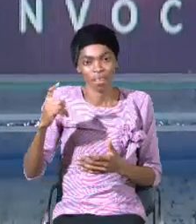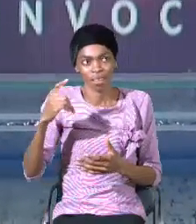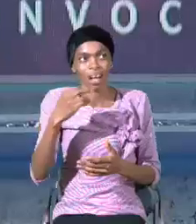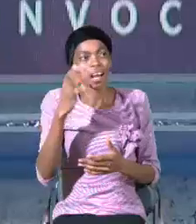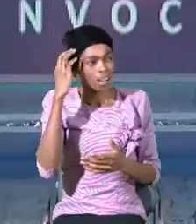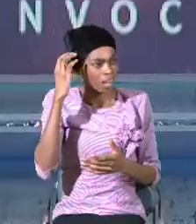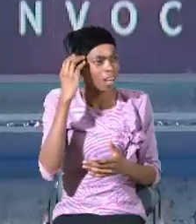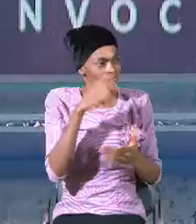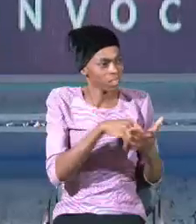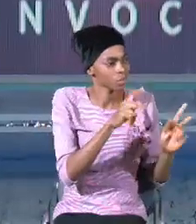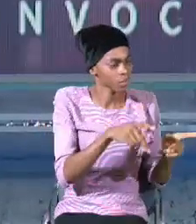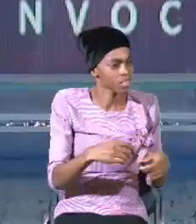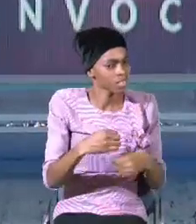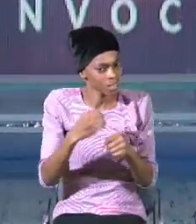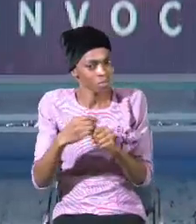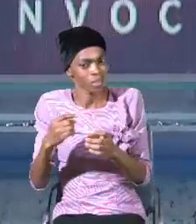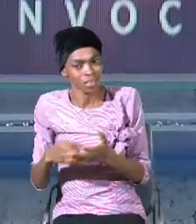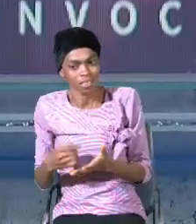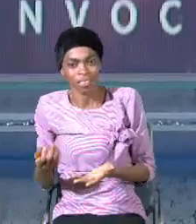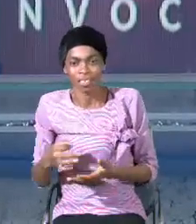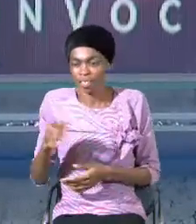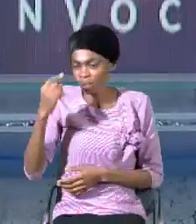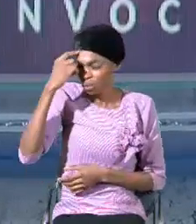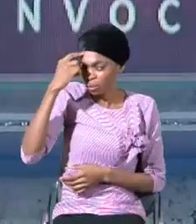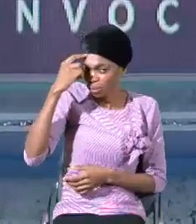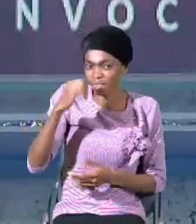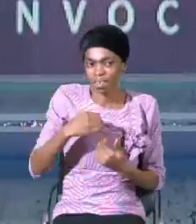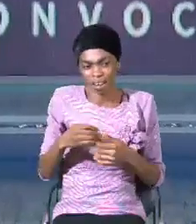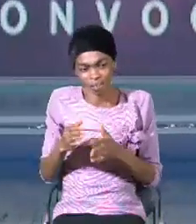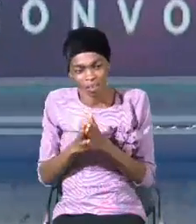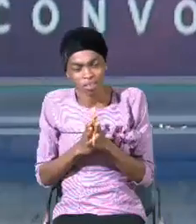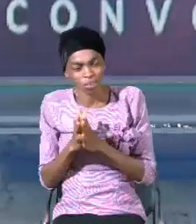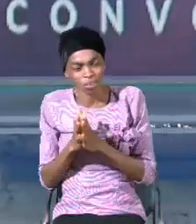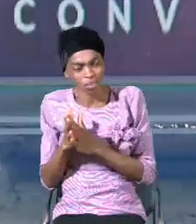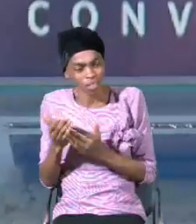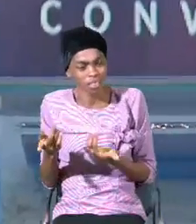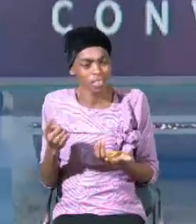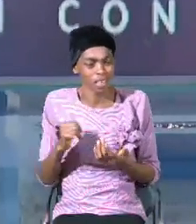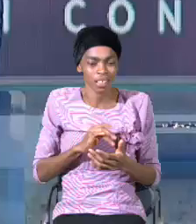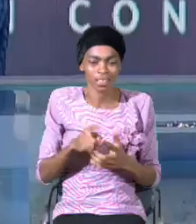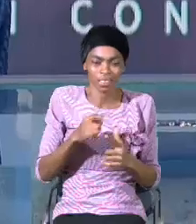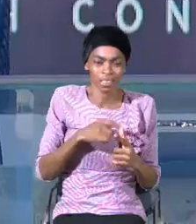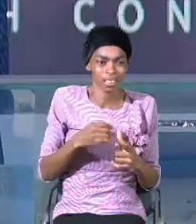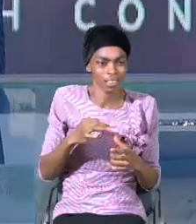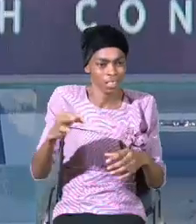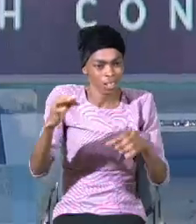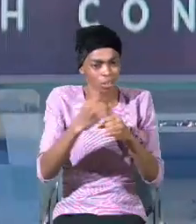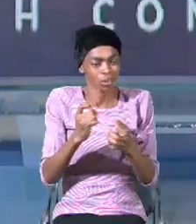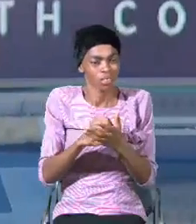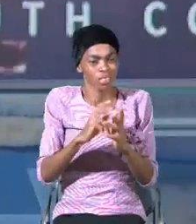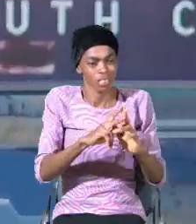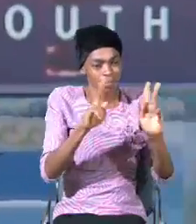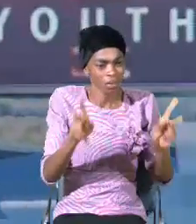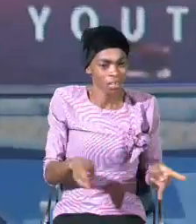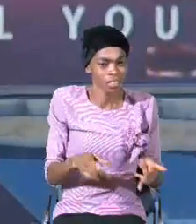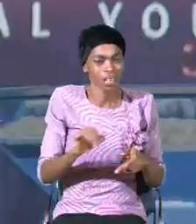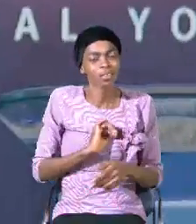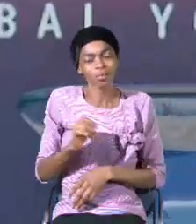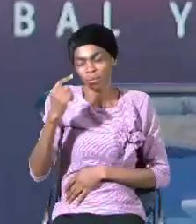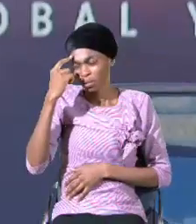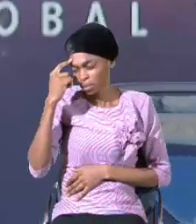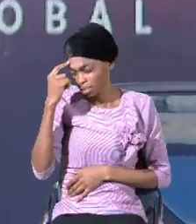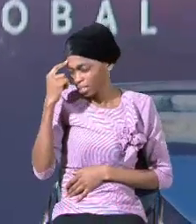were innovative. They took initiative. They had interest. And then they got to the place. I'm just wondering,